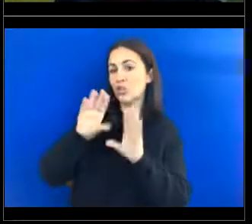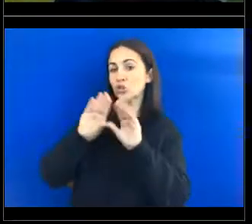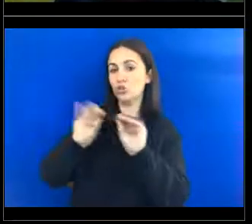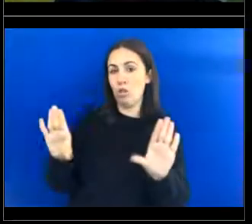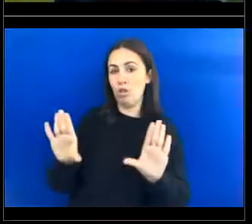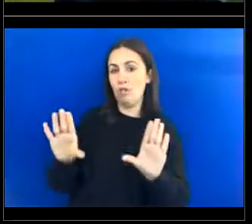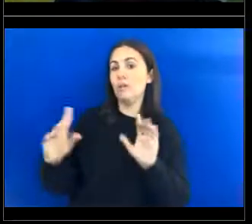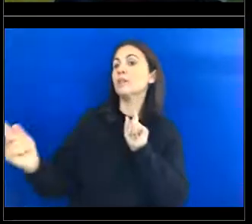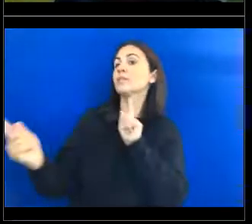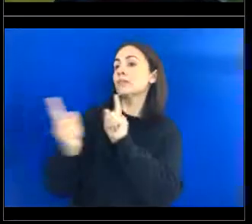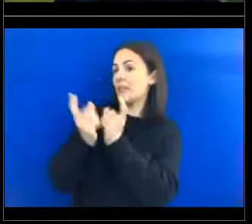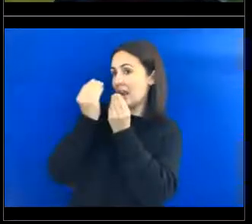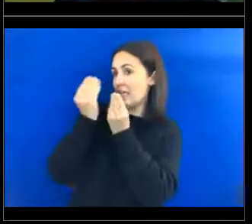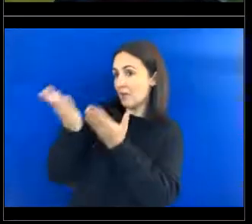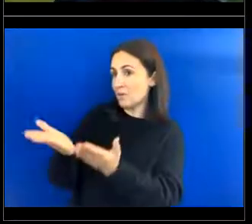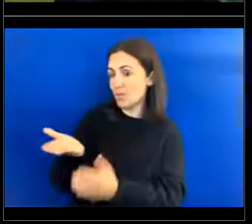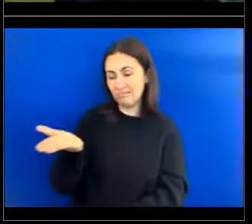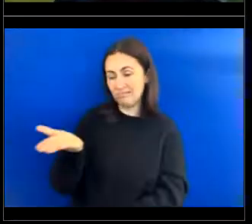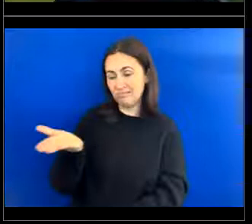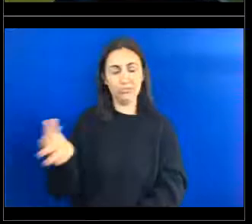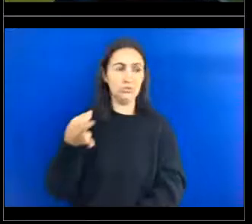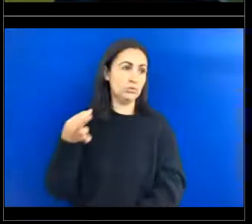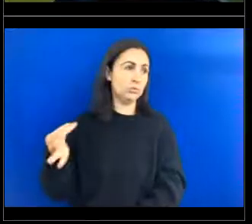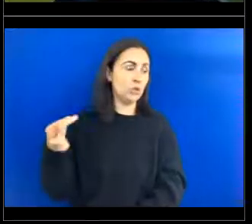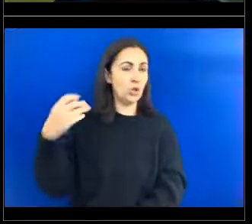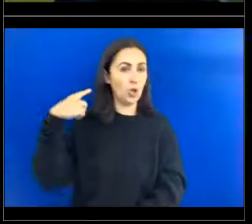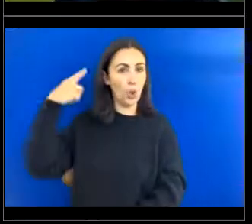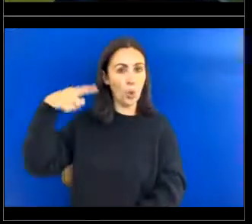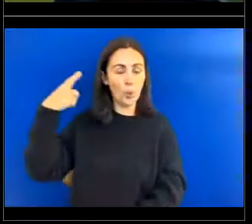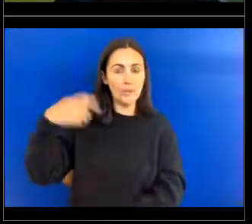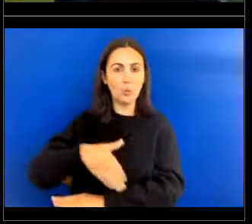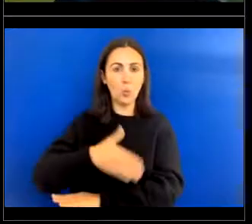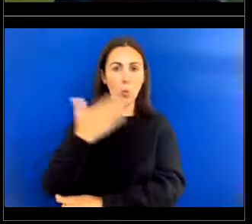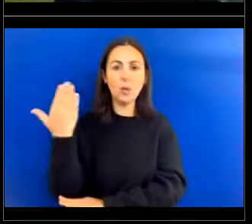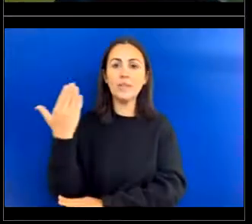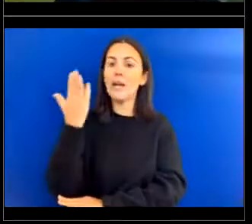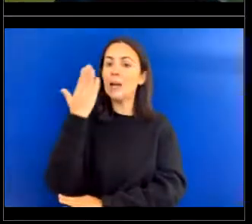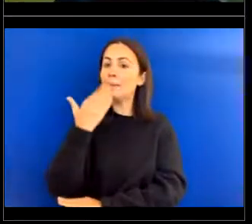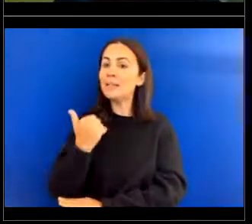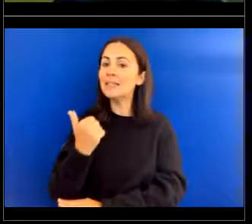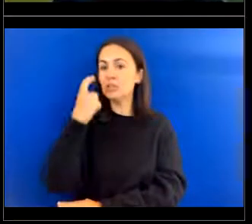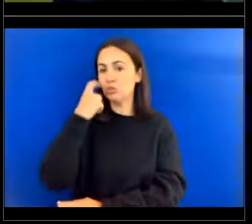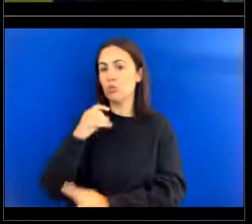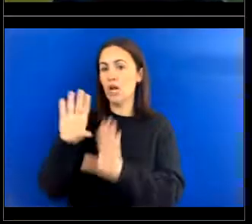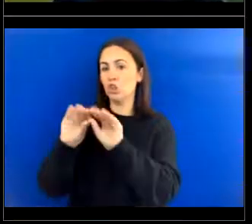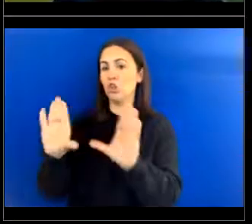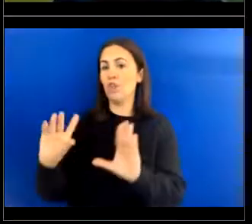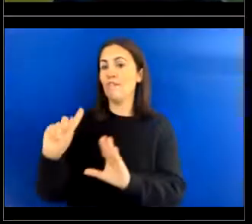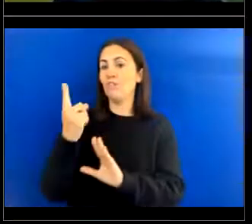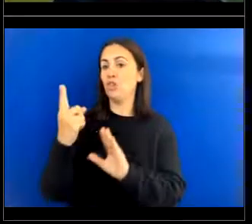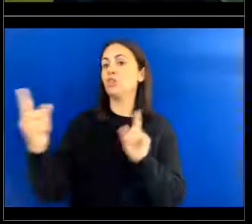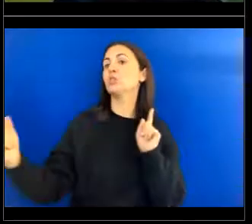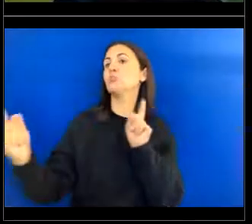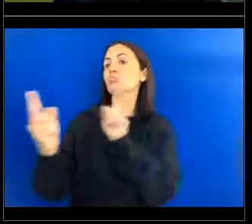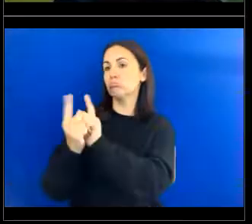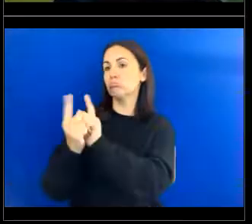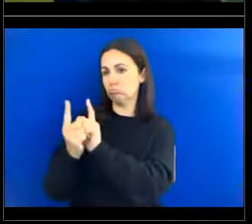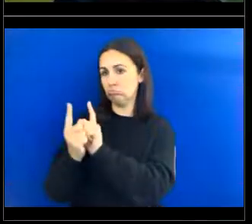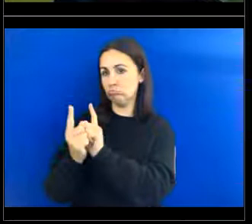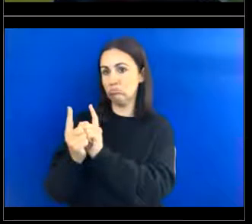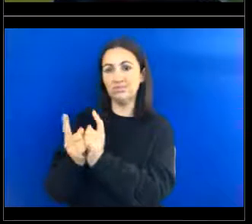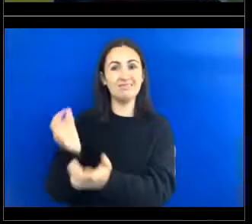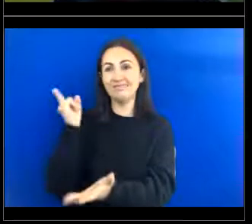you can alert them to the problem and see if you can work out a solution between you. If that's